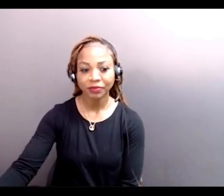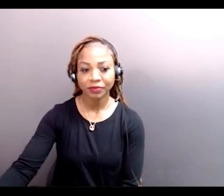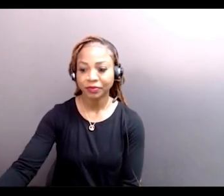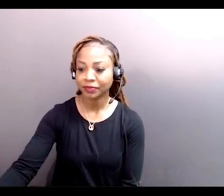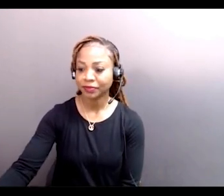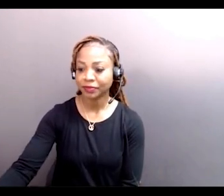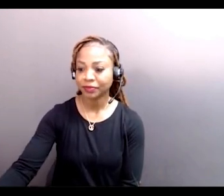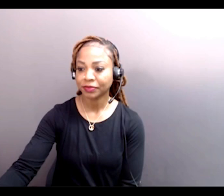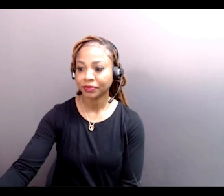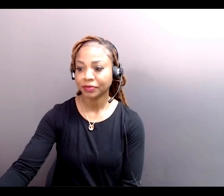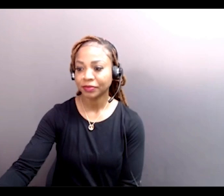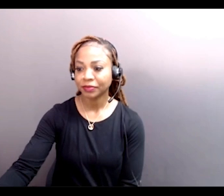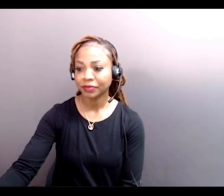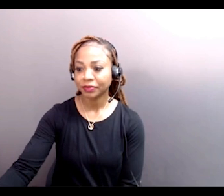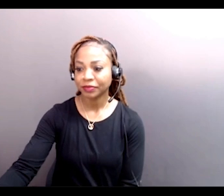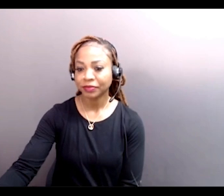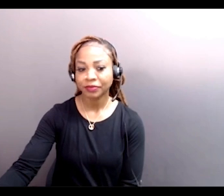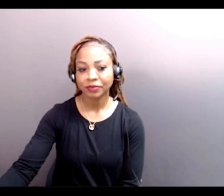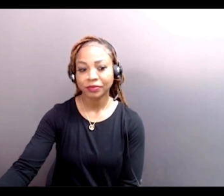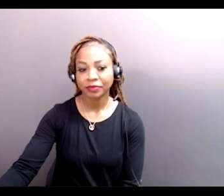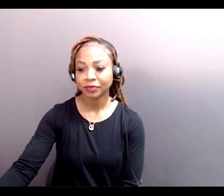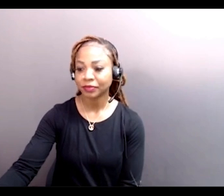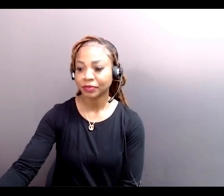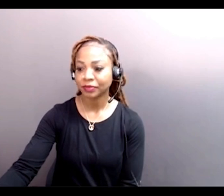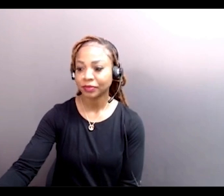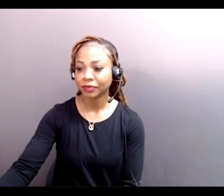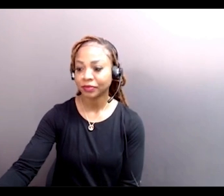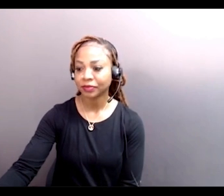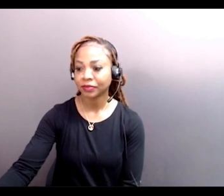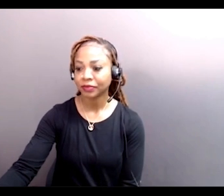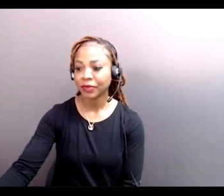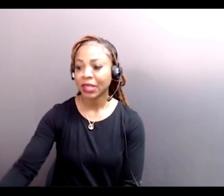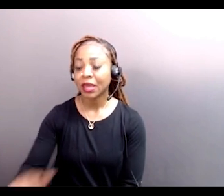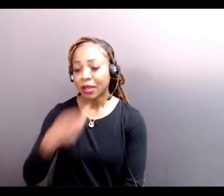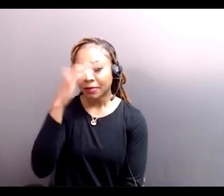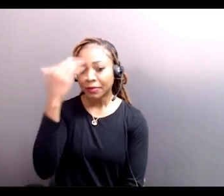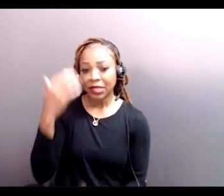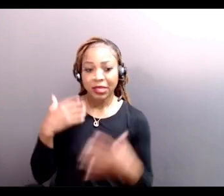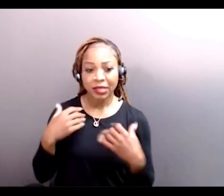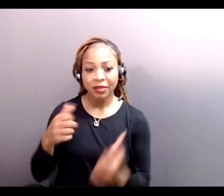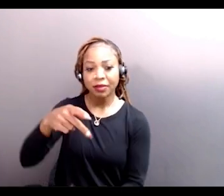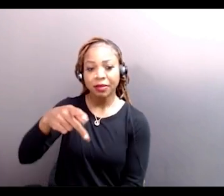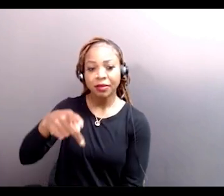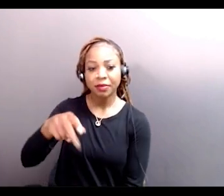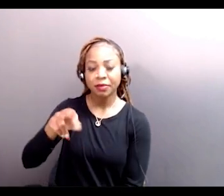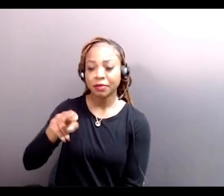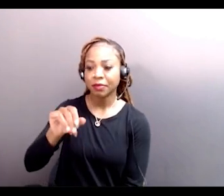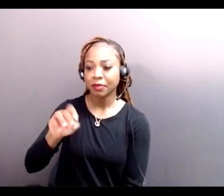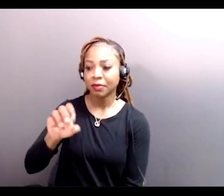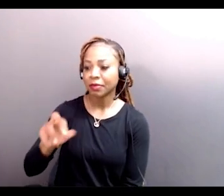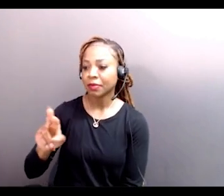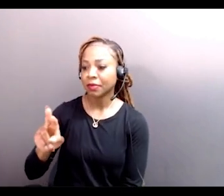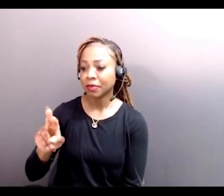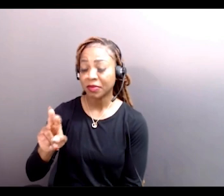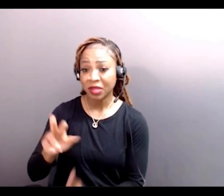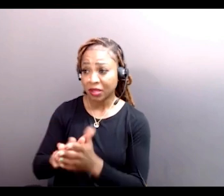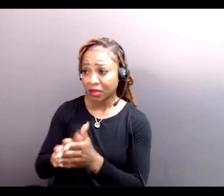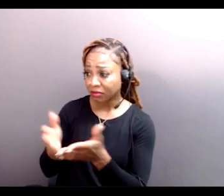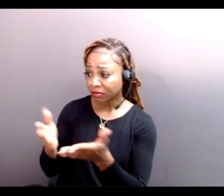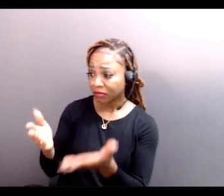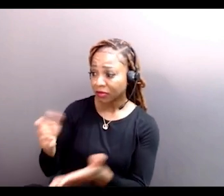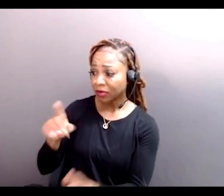So I'll now like to spend some time talking about the Black Health Primer. Before I do, Dr. Dryden, would you